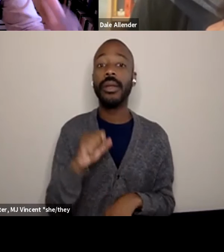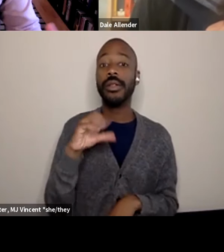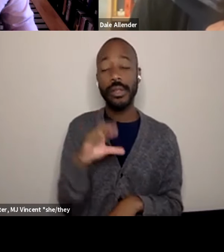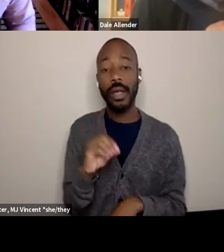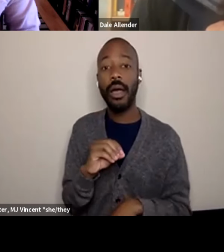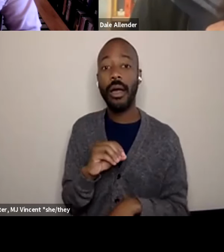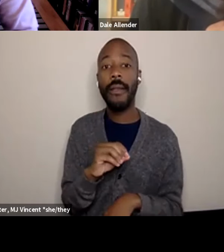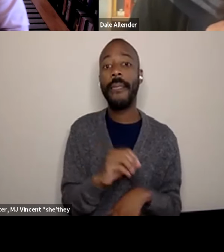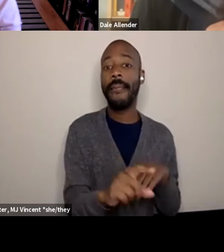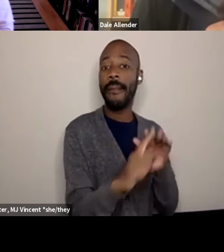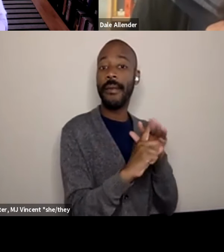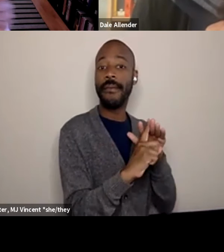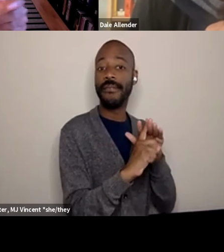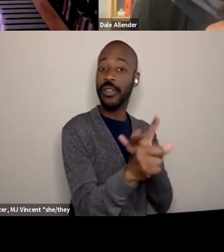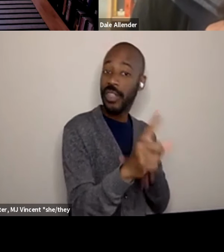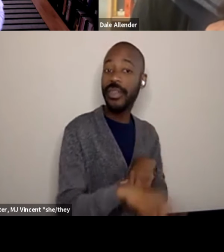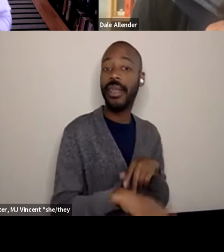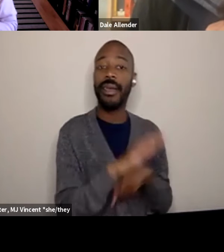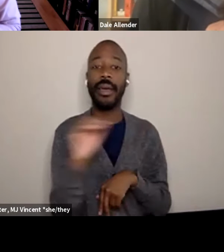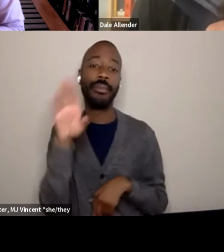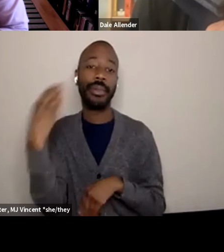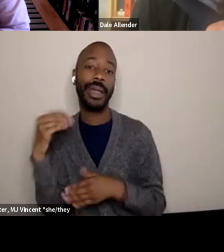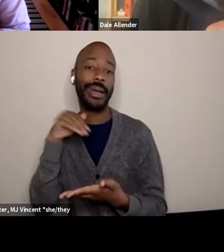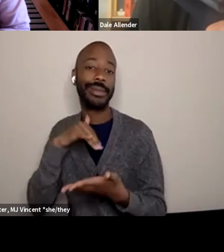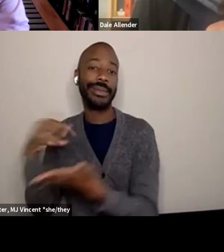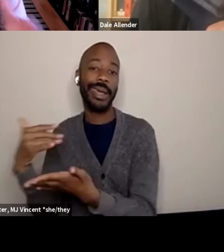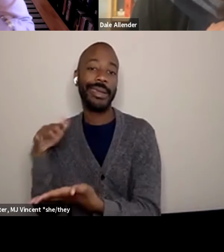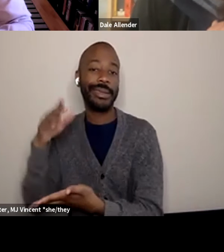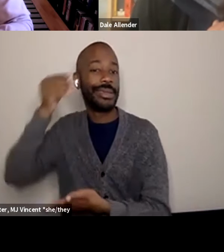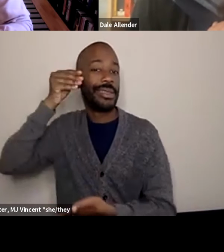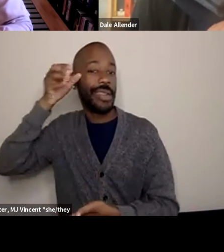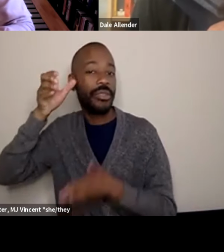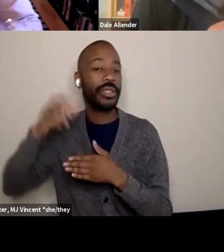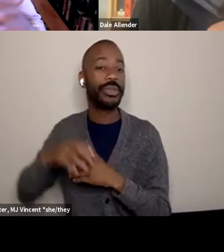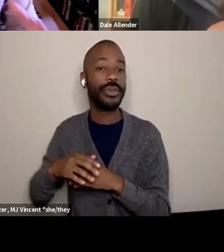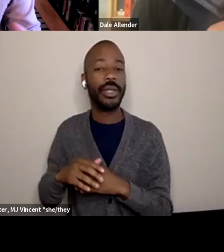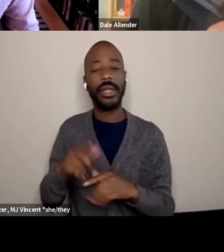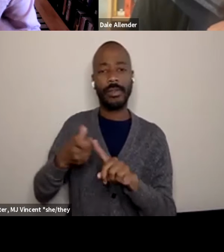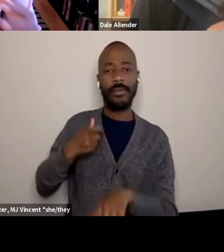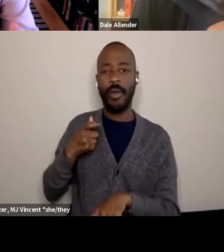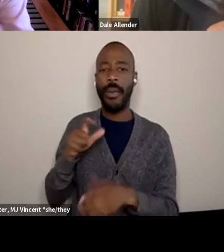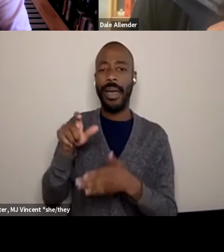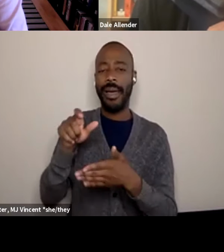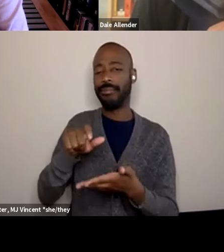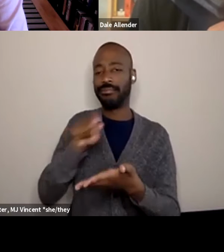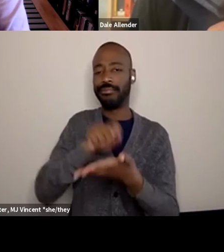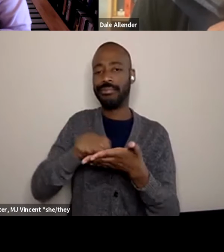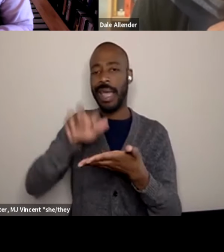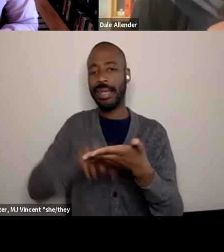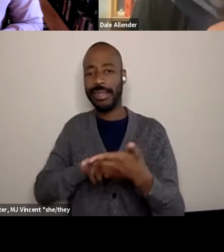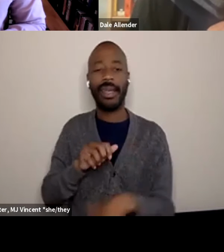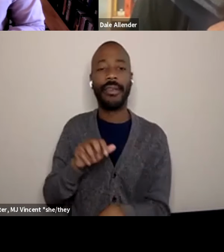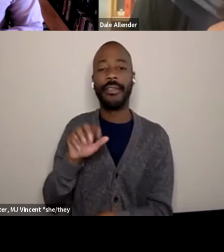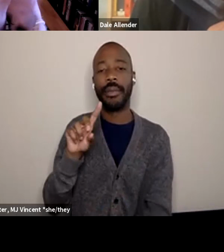Black studies scholarship comes from an early essay by Nate Mackey. And I'm talking about in terms of like the analytical frame, but Nate Mackey has an